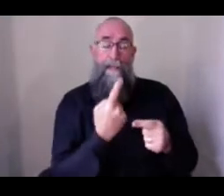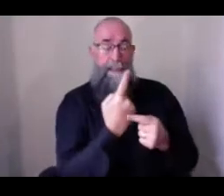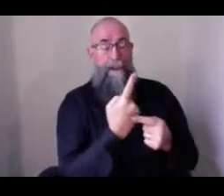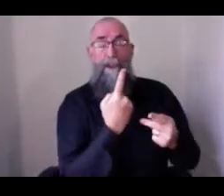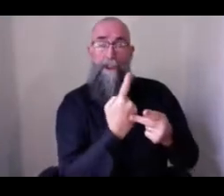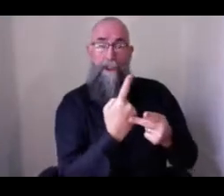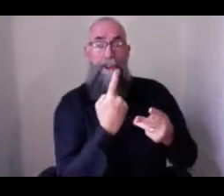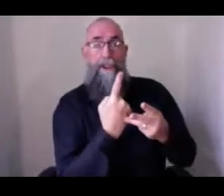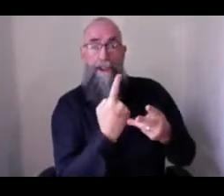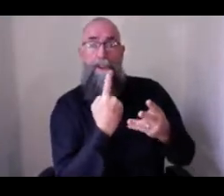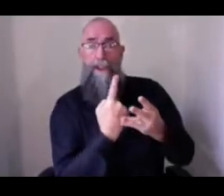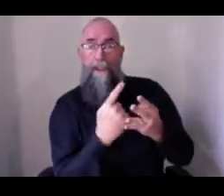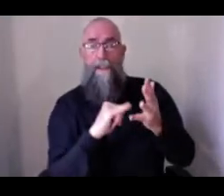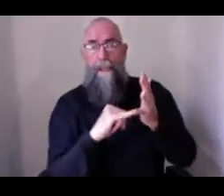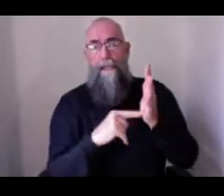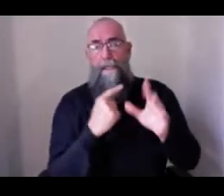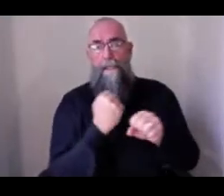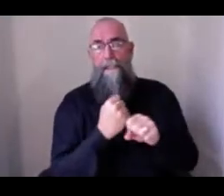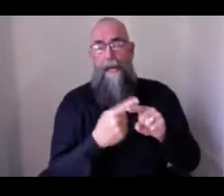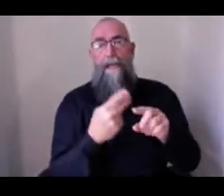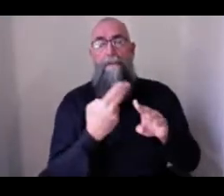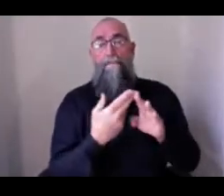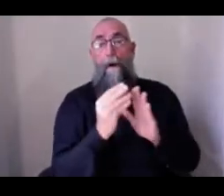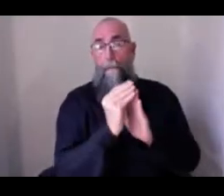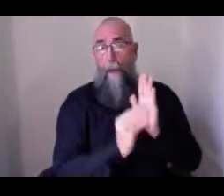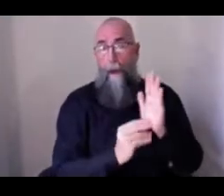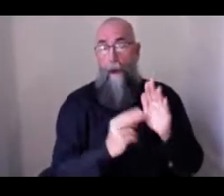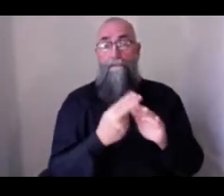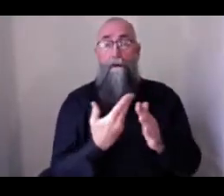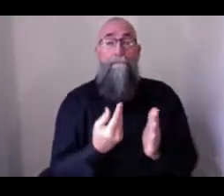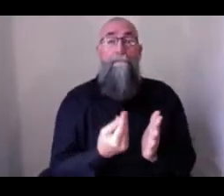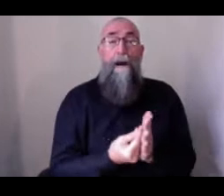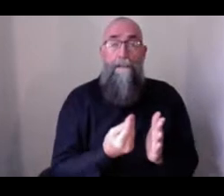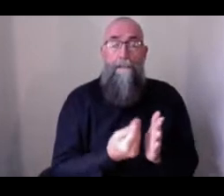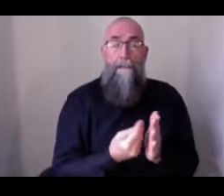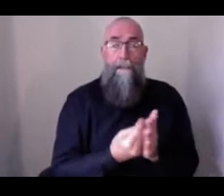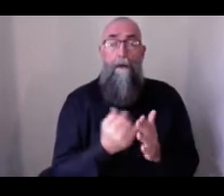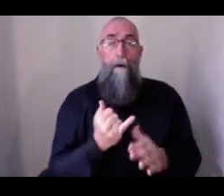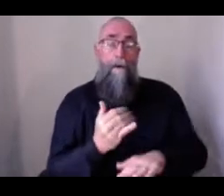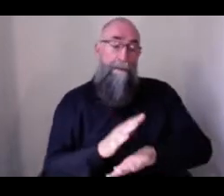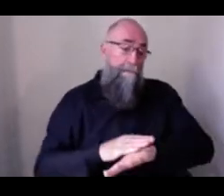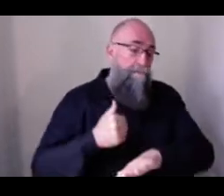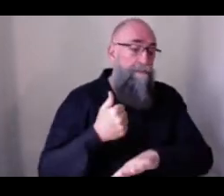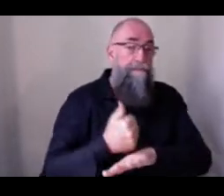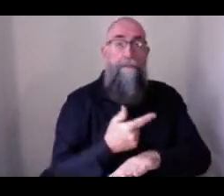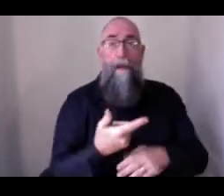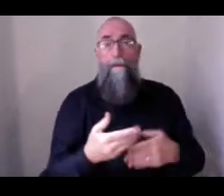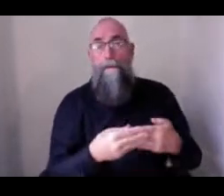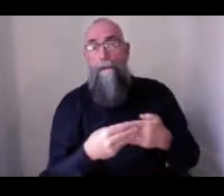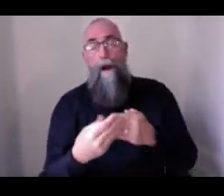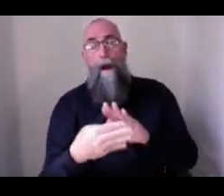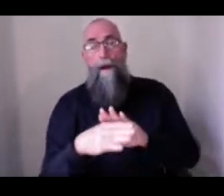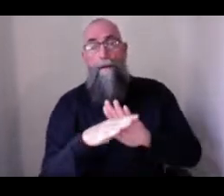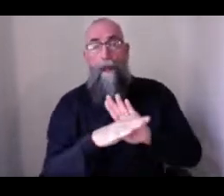of applying for funding or even establishing the guidelines in the first instance, the minister,